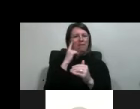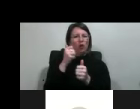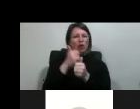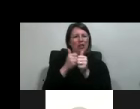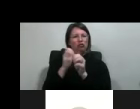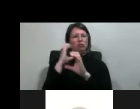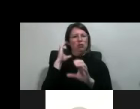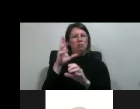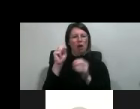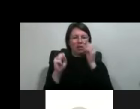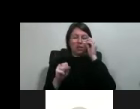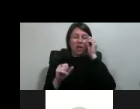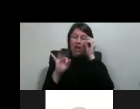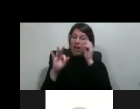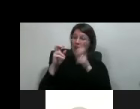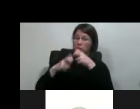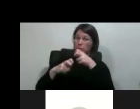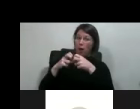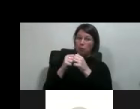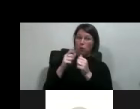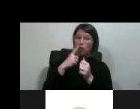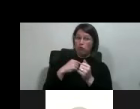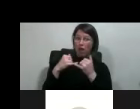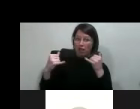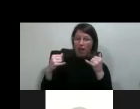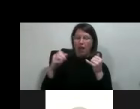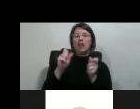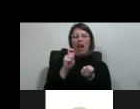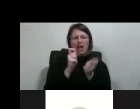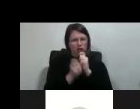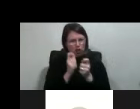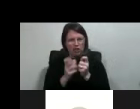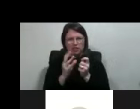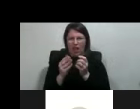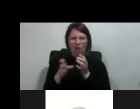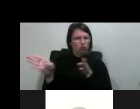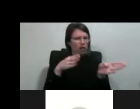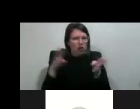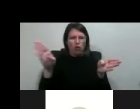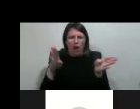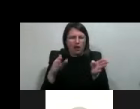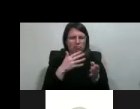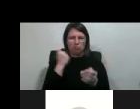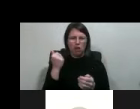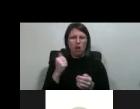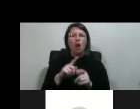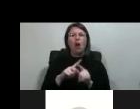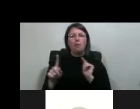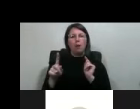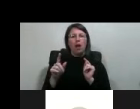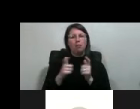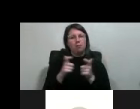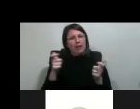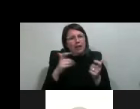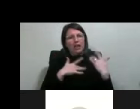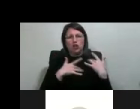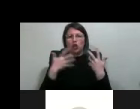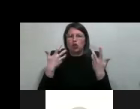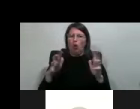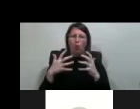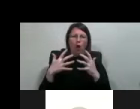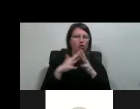And then if it is an issue in red line, we can adjust and we can react accordingly. I think the bigger concern is making sure we don't have crowding on the